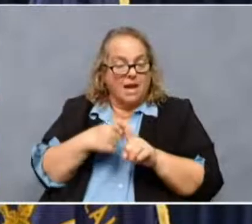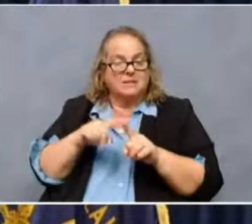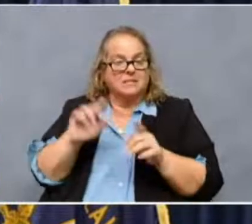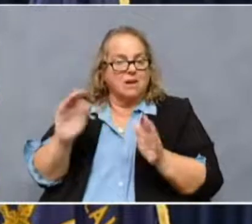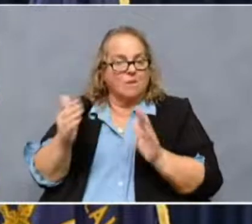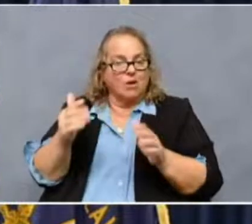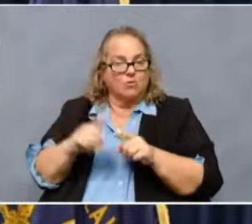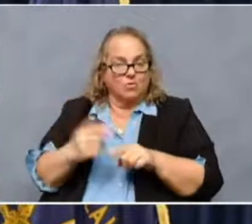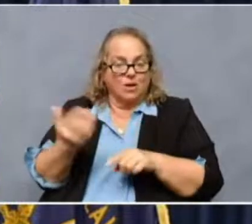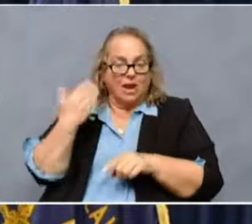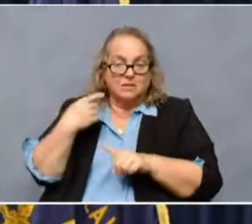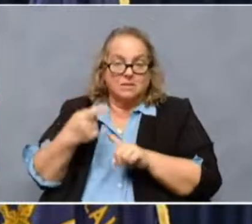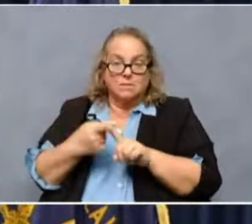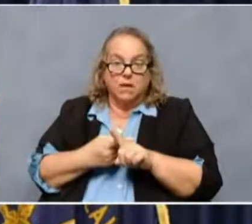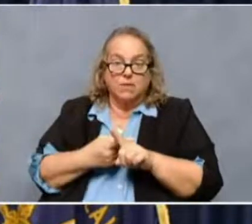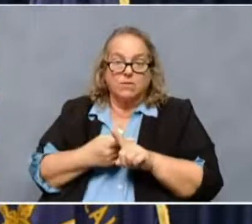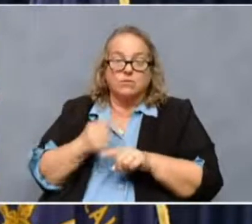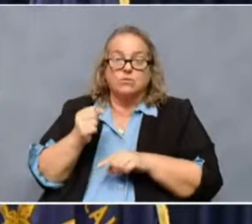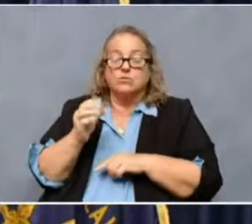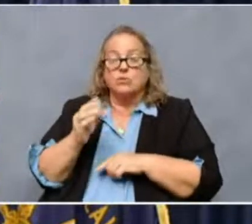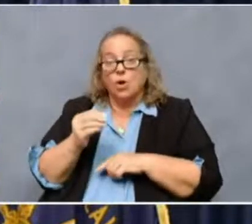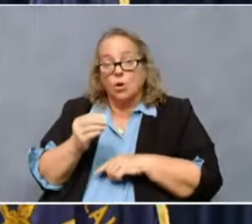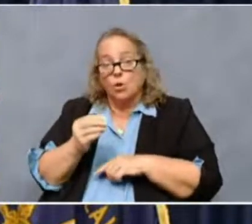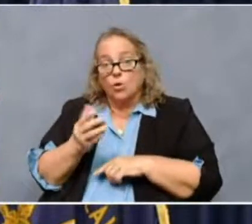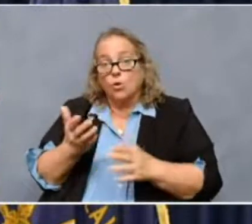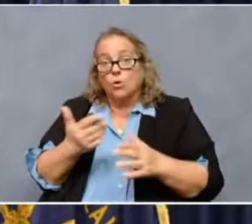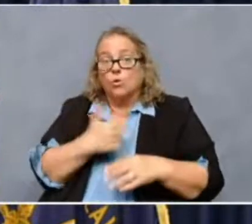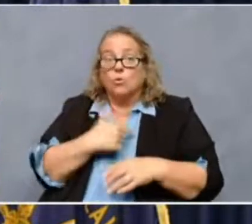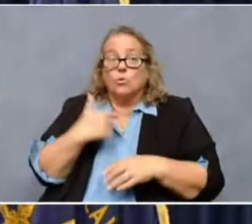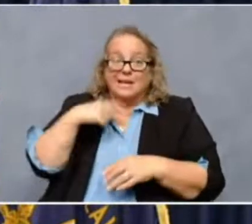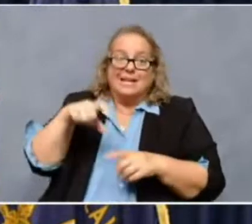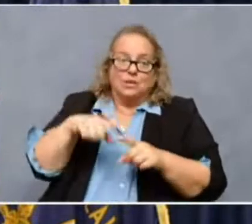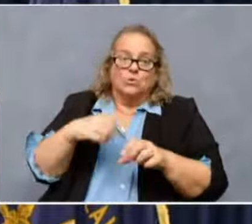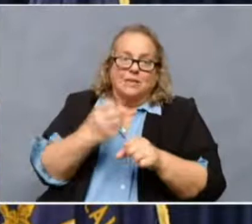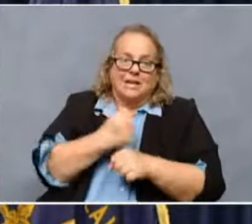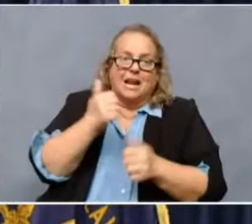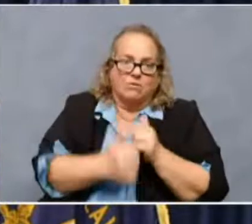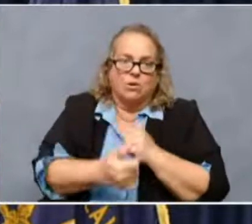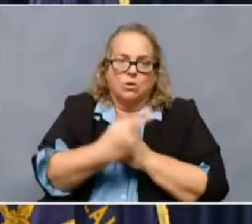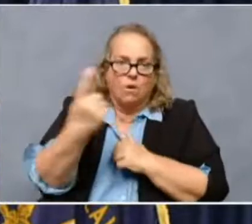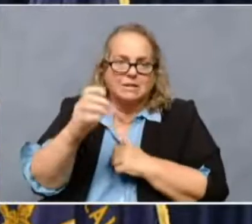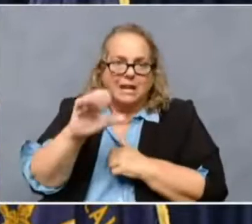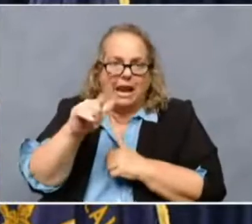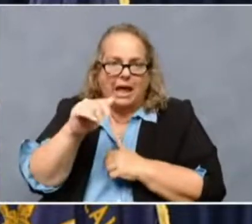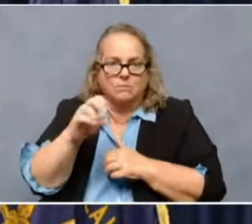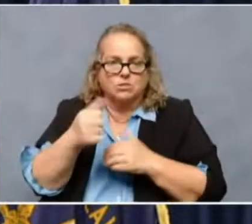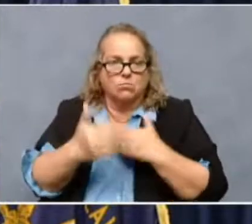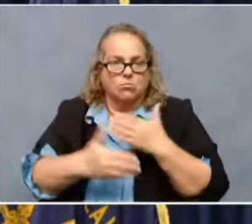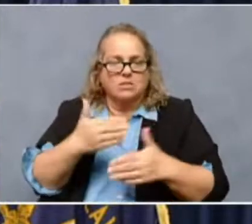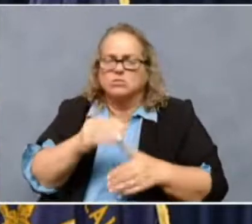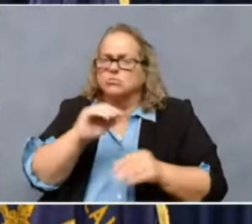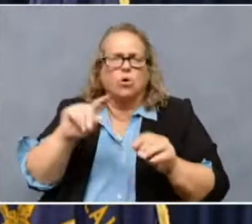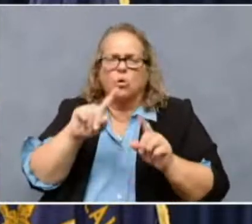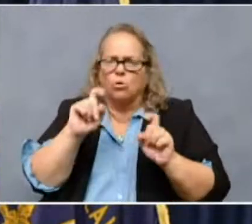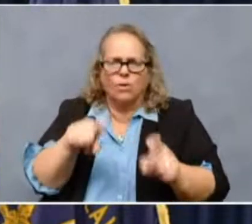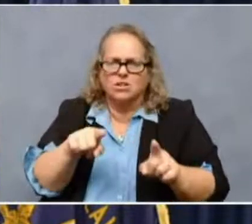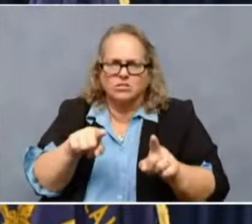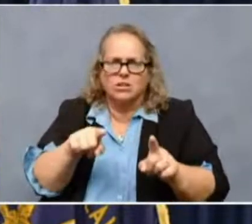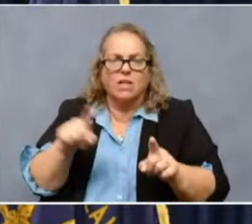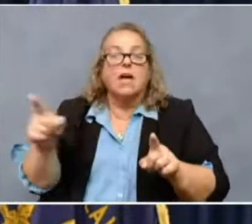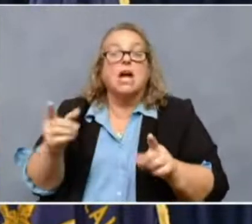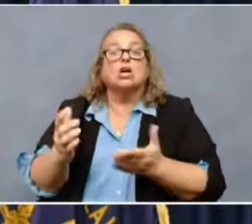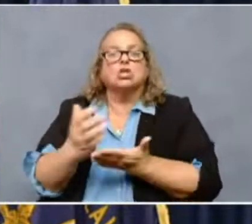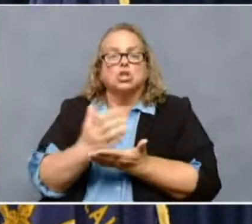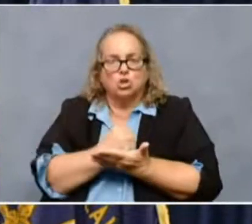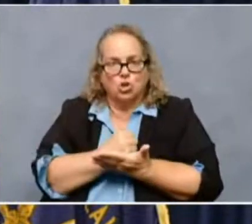last month. So we need to get everybody's claims processed, no question. And they deserve to have them done, most of